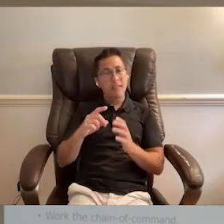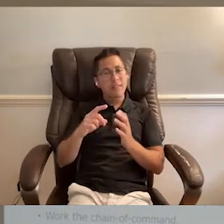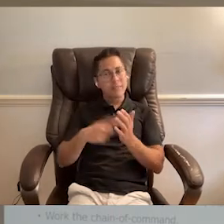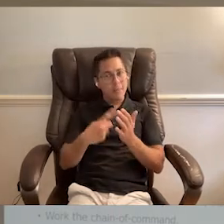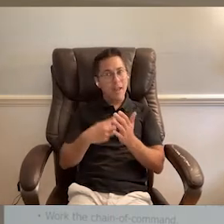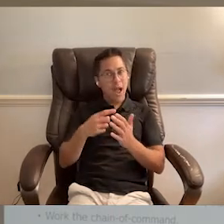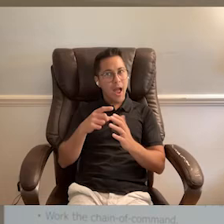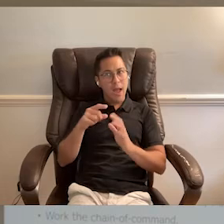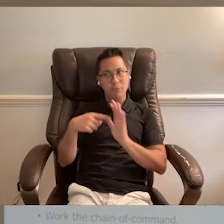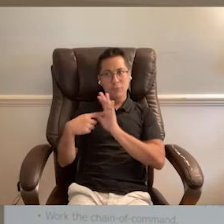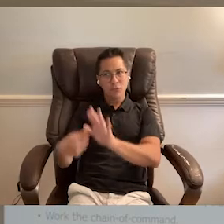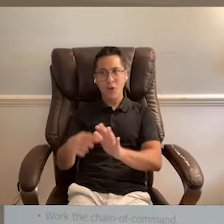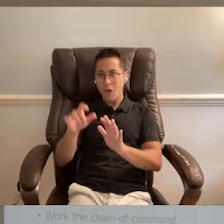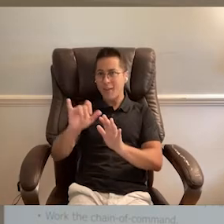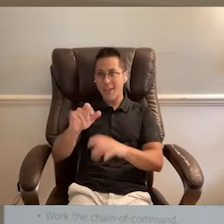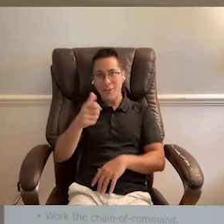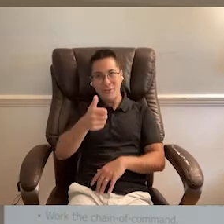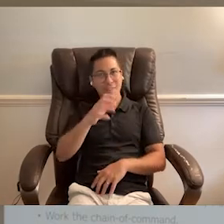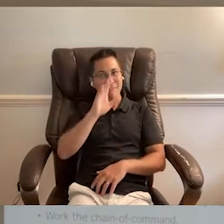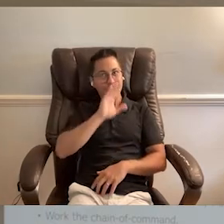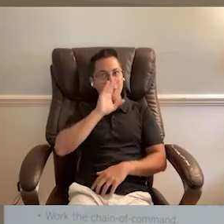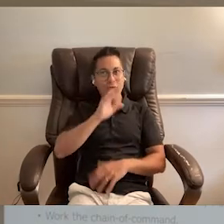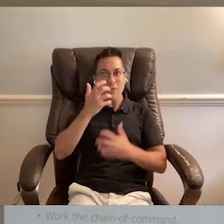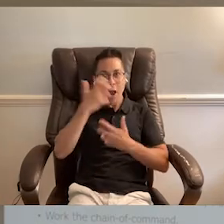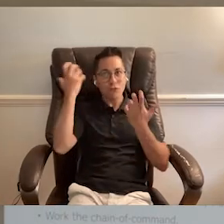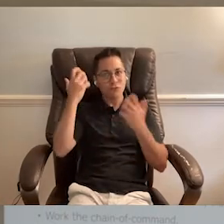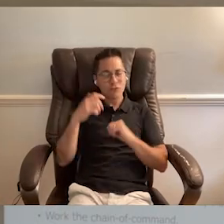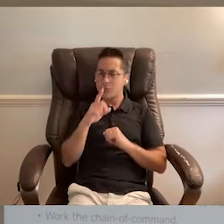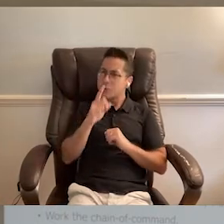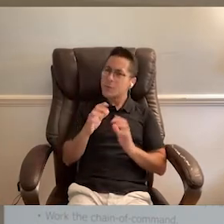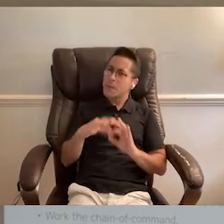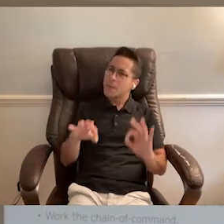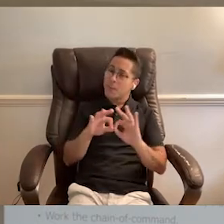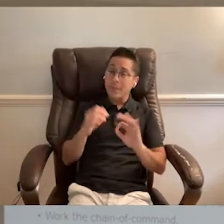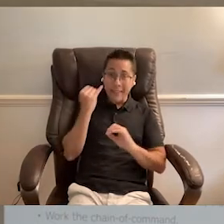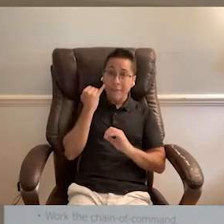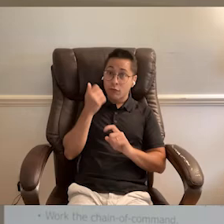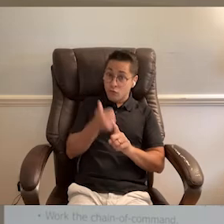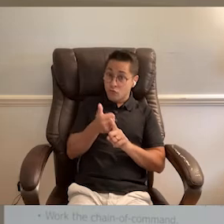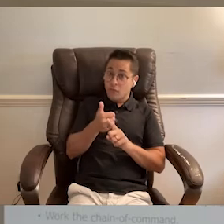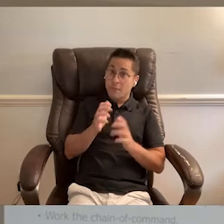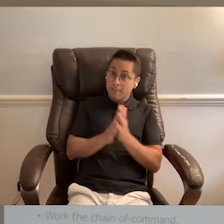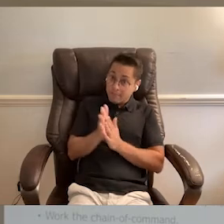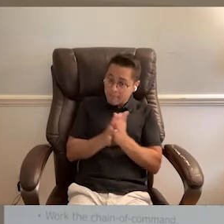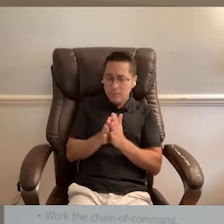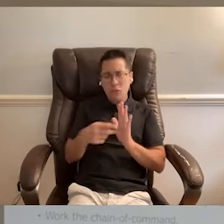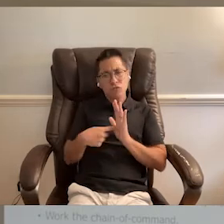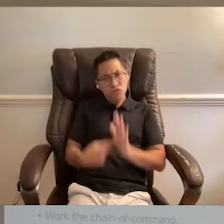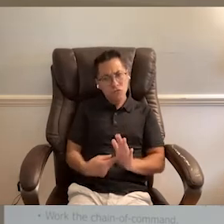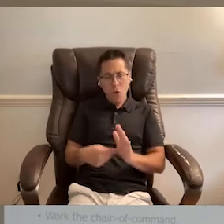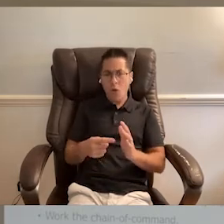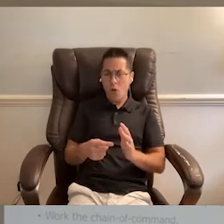frustrated and angry. So it's really important when you're passionate to show them how much you love your child. You